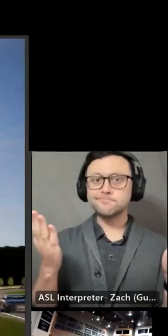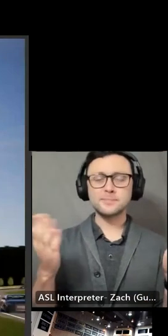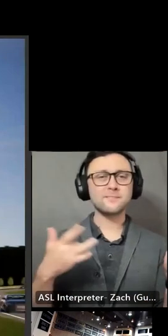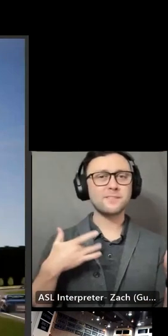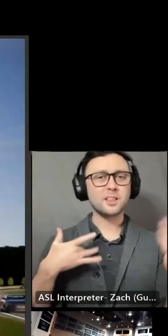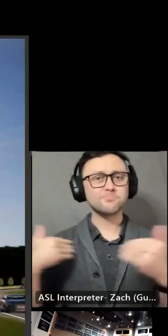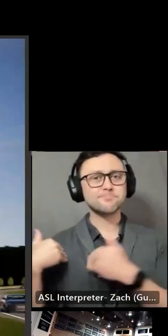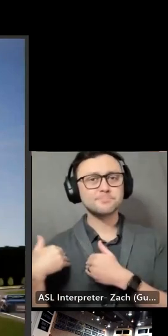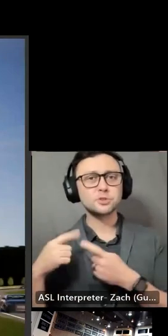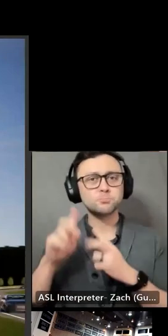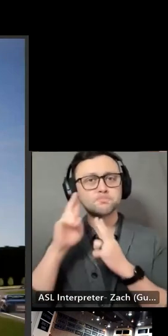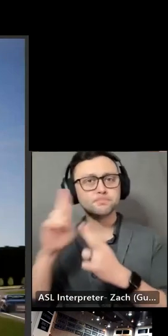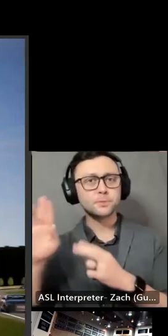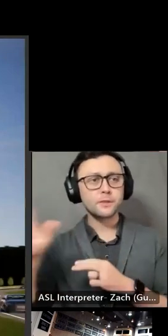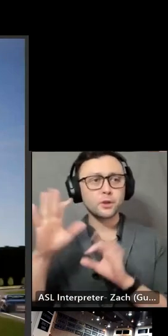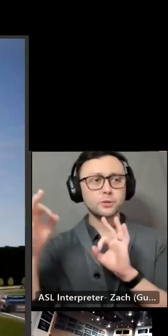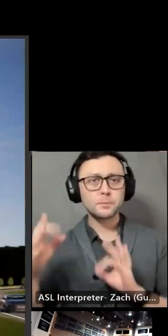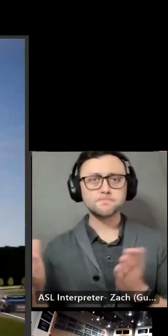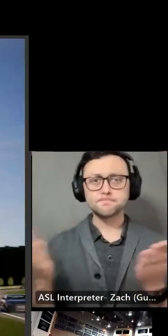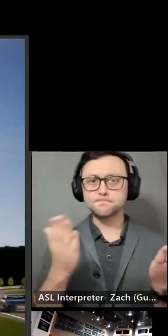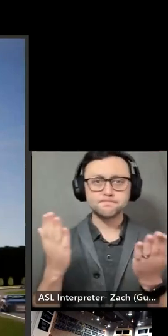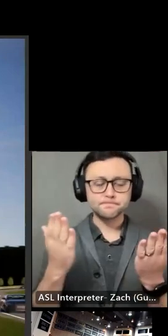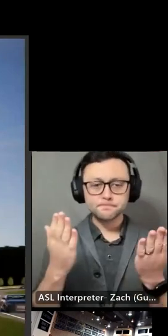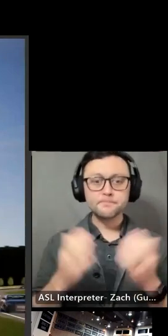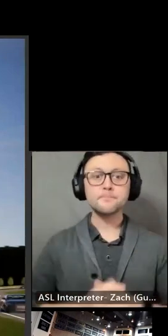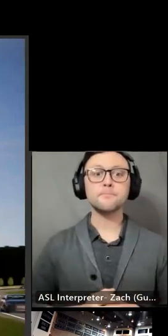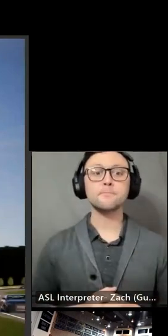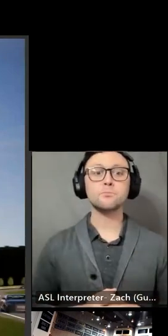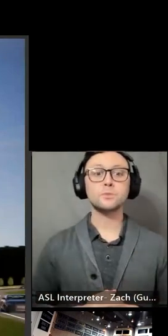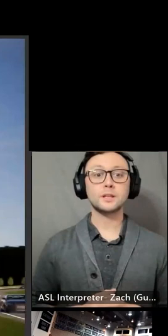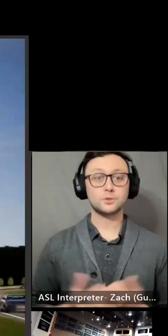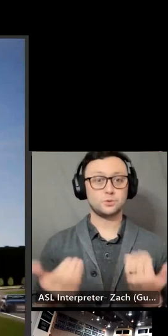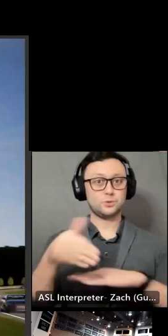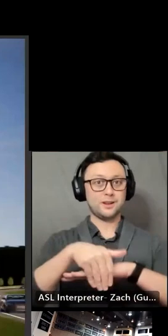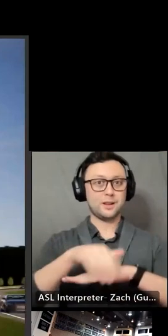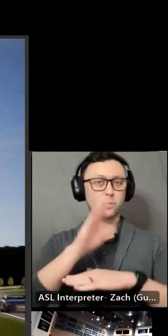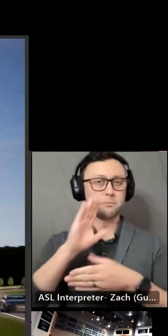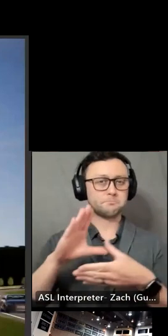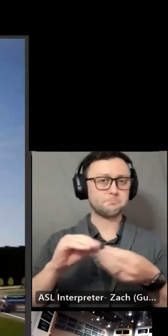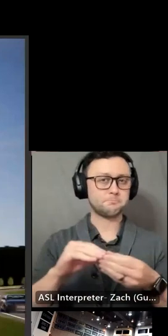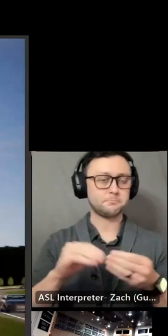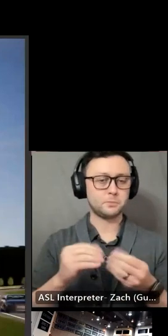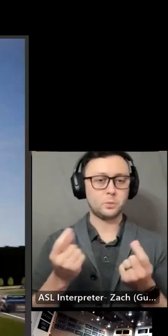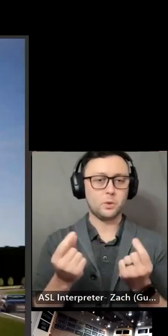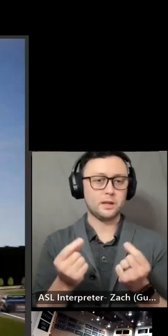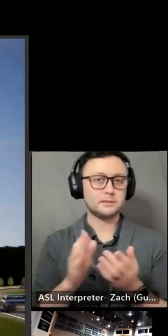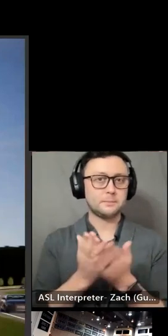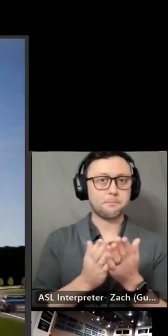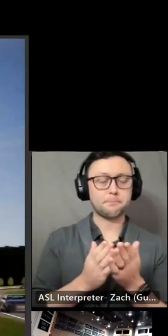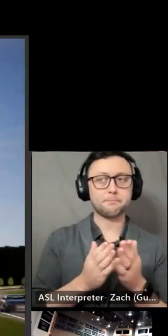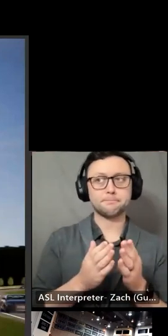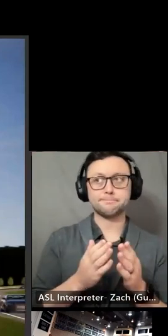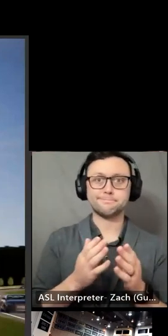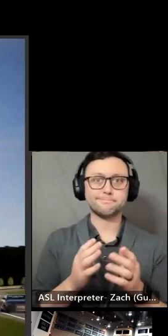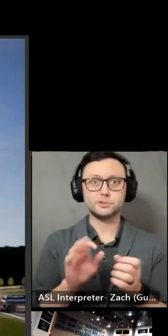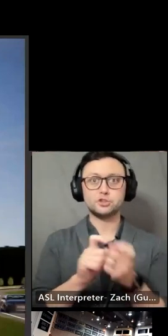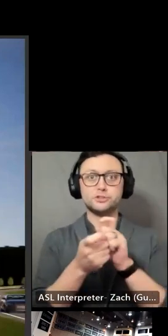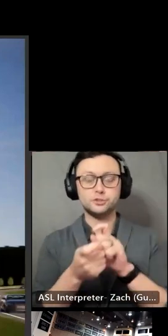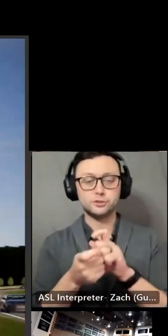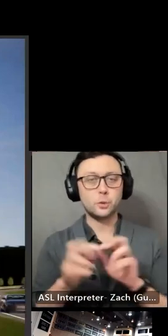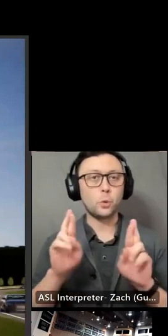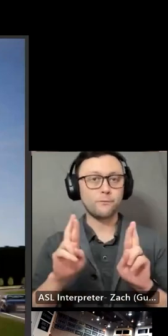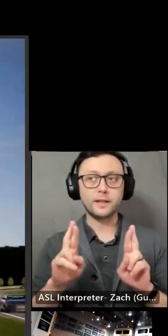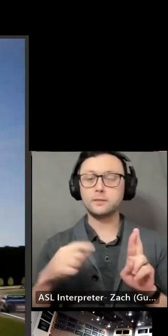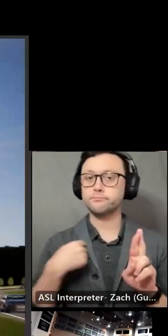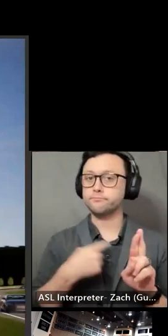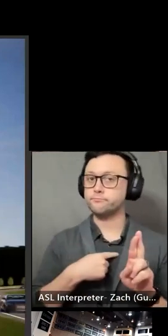that we want to walk through with you guys tonight. And are hopeful, you know, that we'll hear some positive feedback, but also open